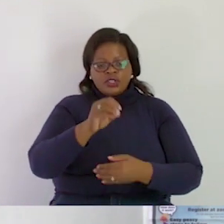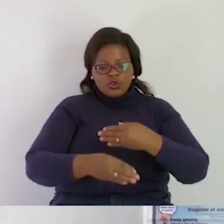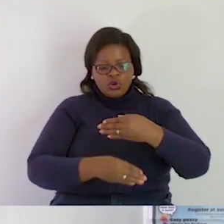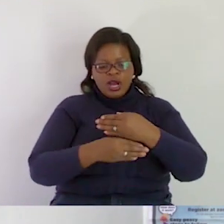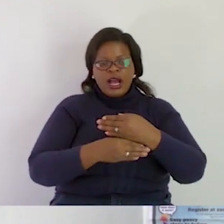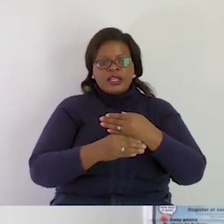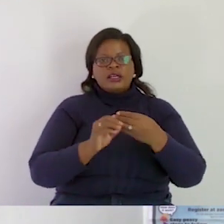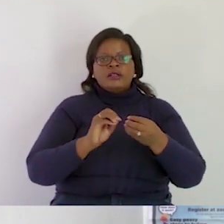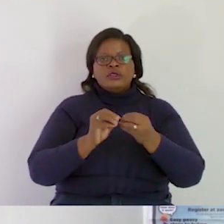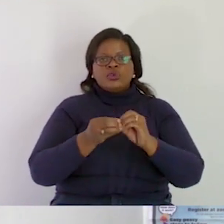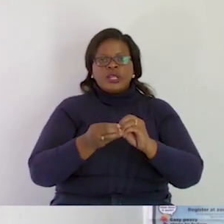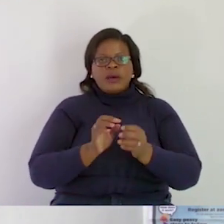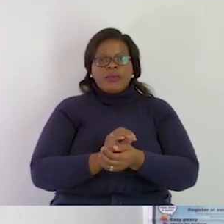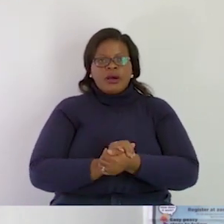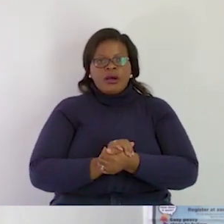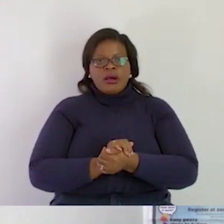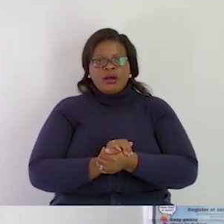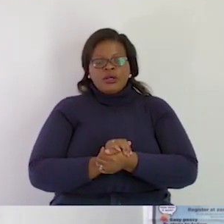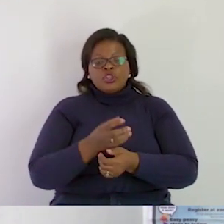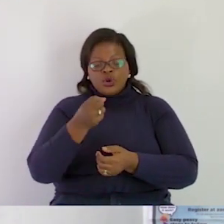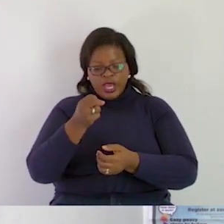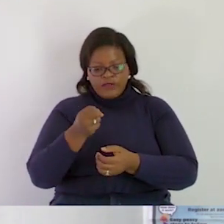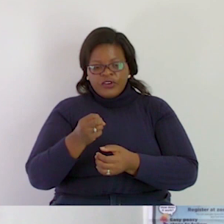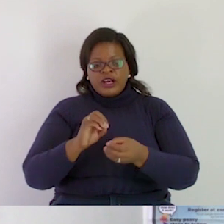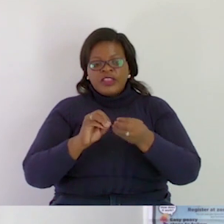number, you get that number.